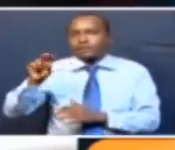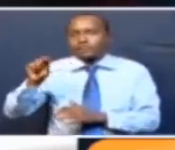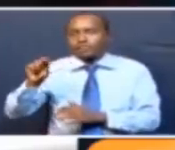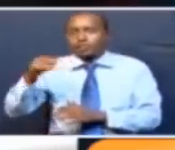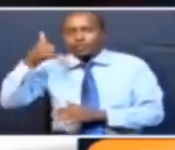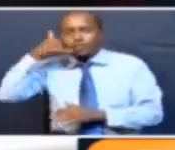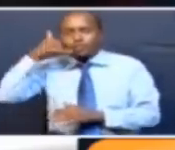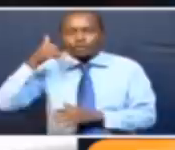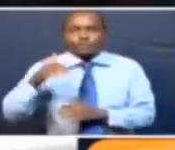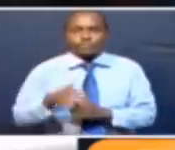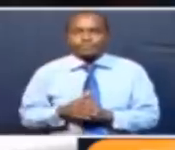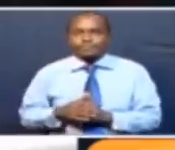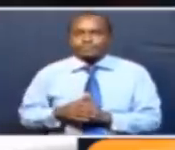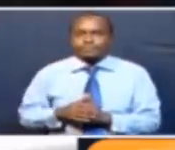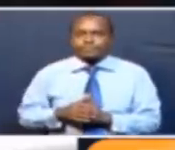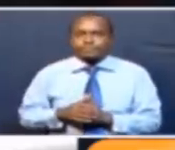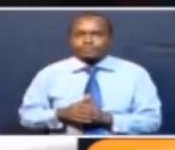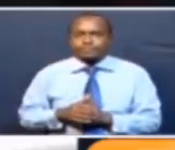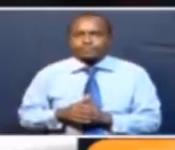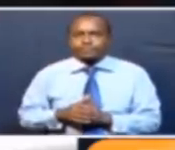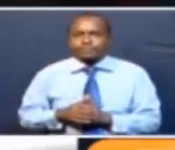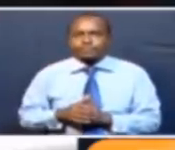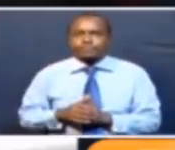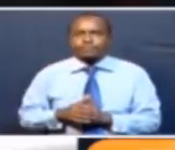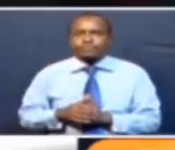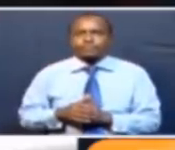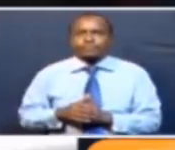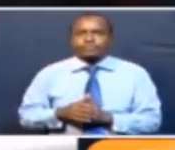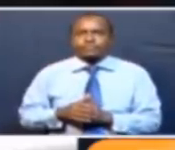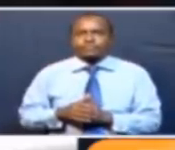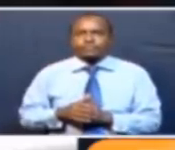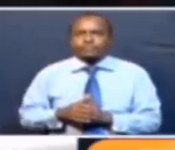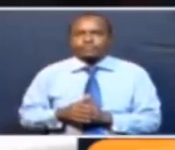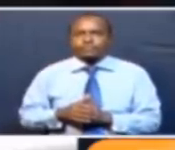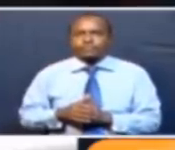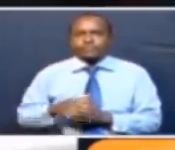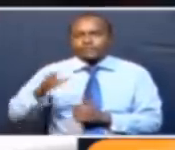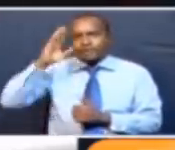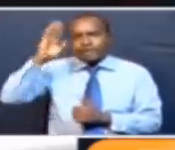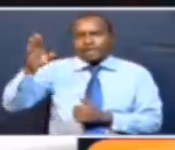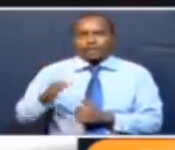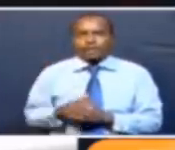It's Jeff and Atwoli. I can hear you, Jeff. Say hi to my uncle Atwoli.